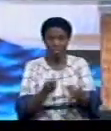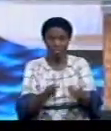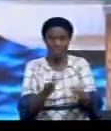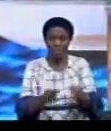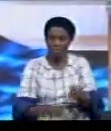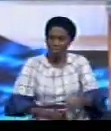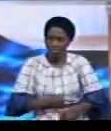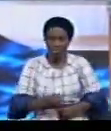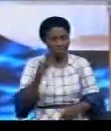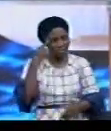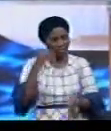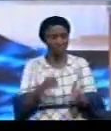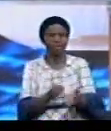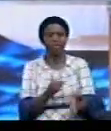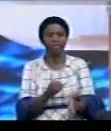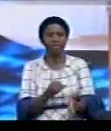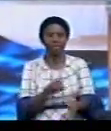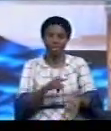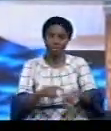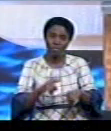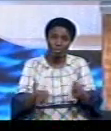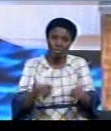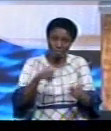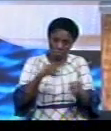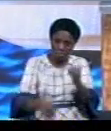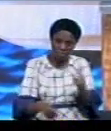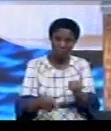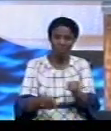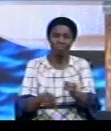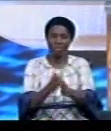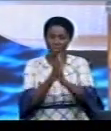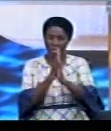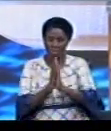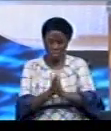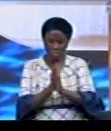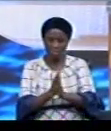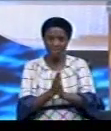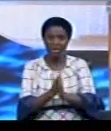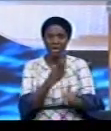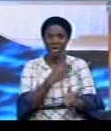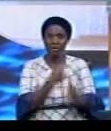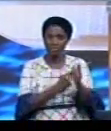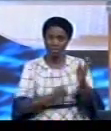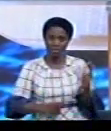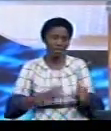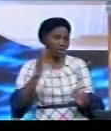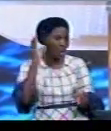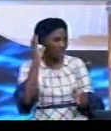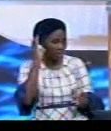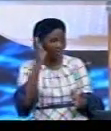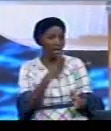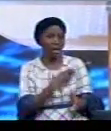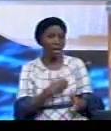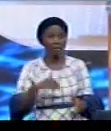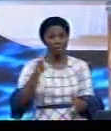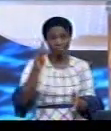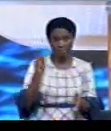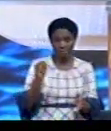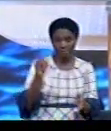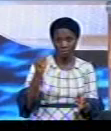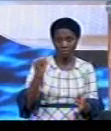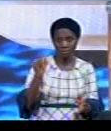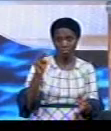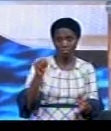the Lord. And the Lord had then Manasseh knew that the Lord, he